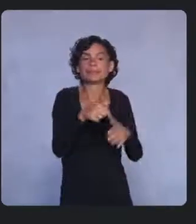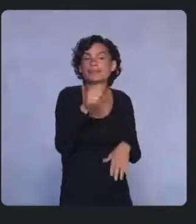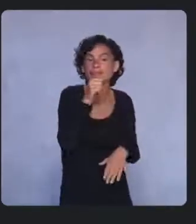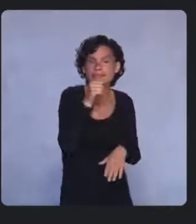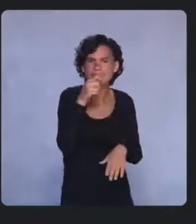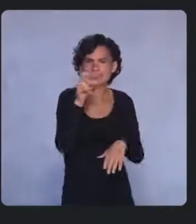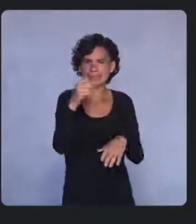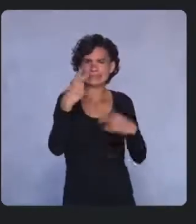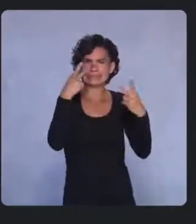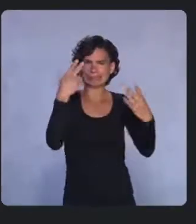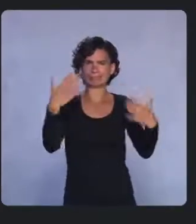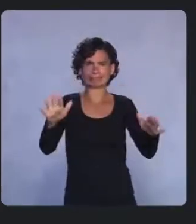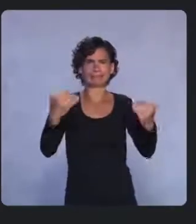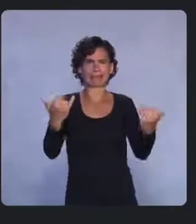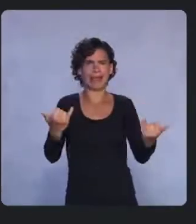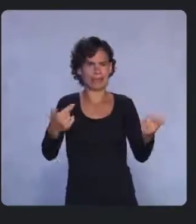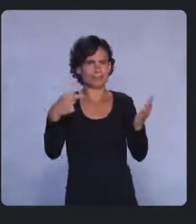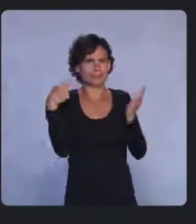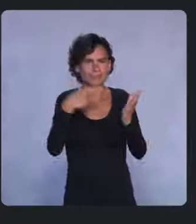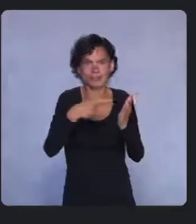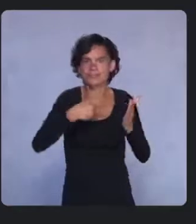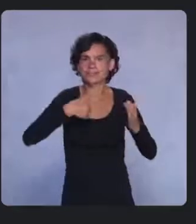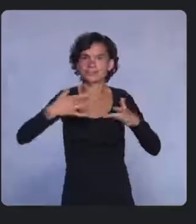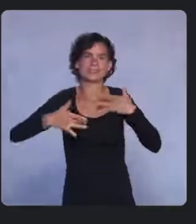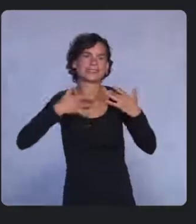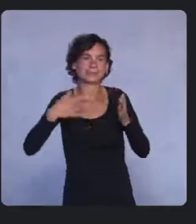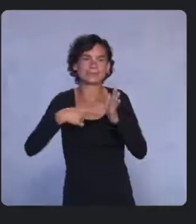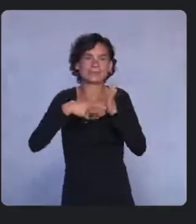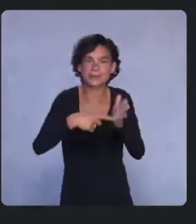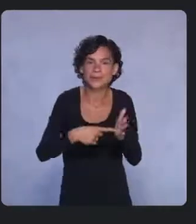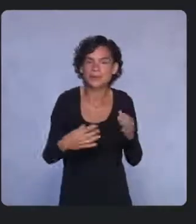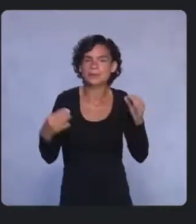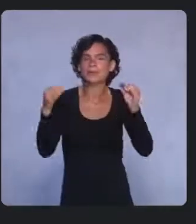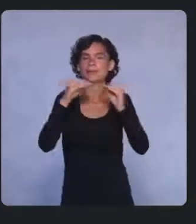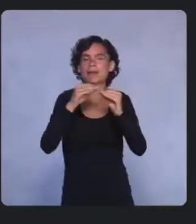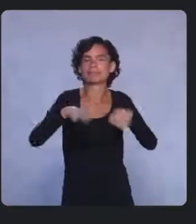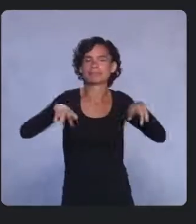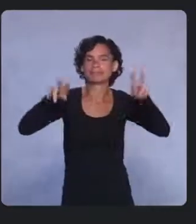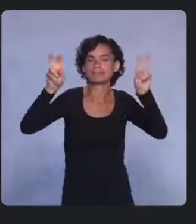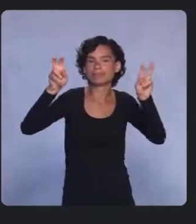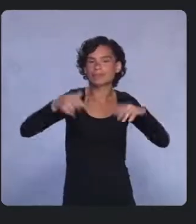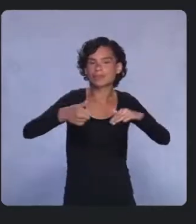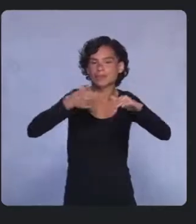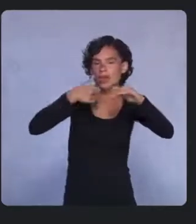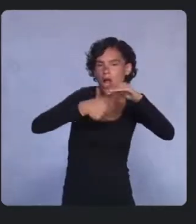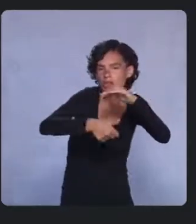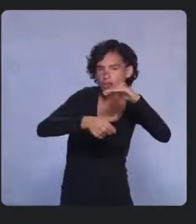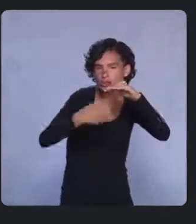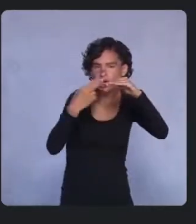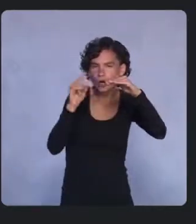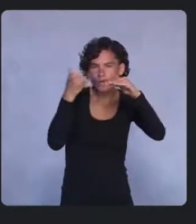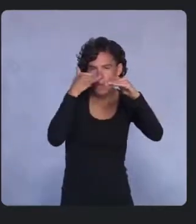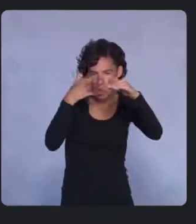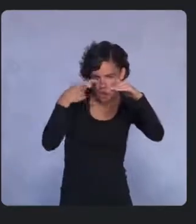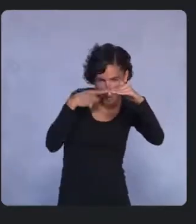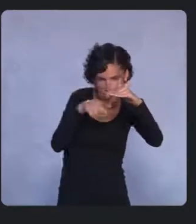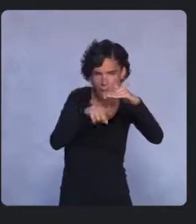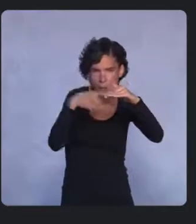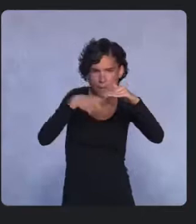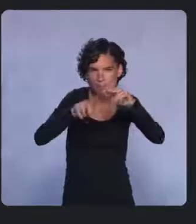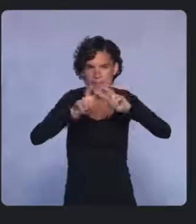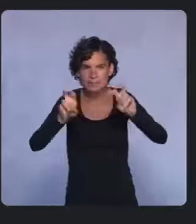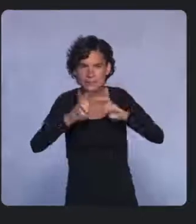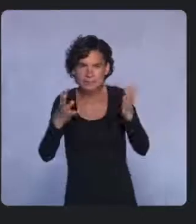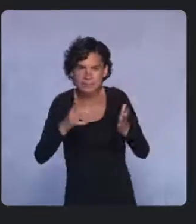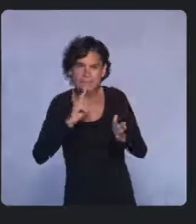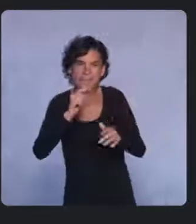see. We're excited to share more on under-the-hood privacy, privacy that's baked into the heart of Android.